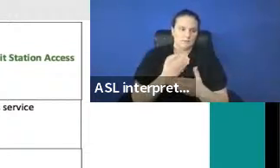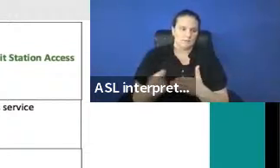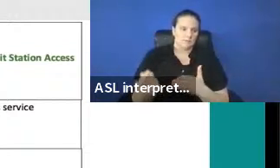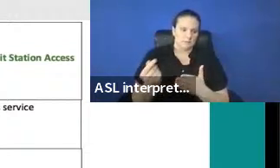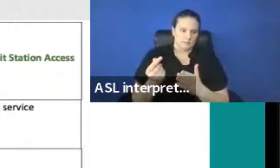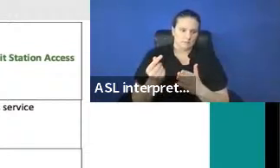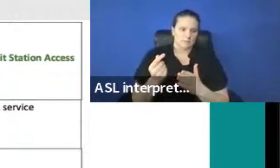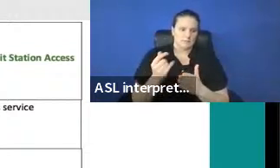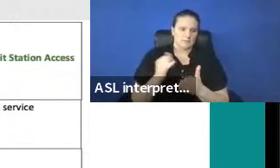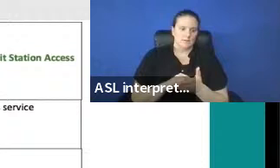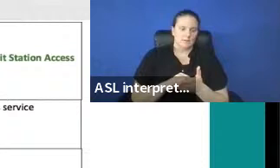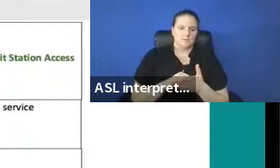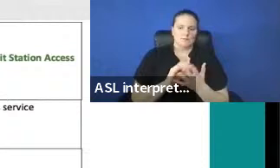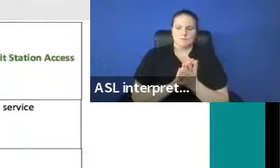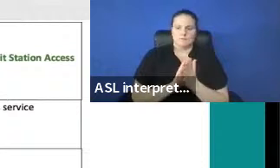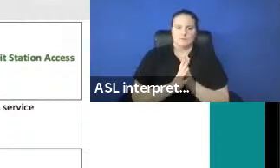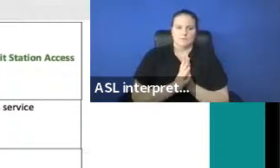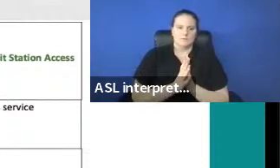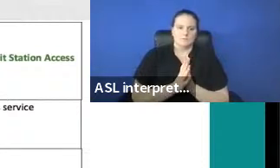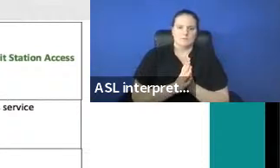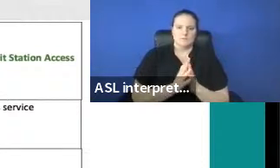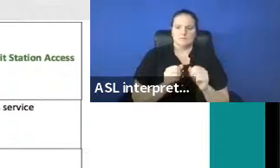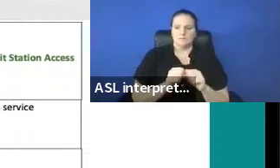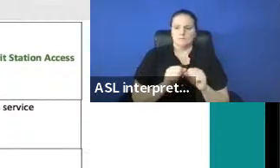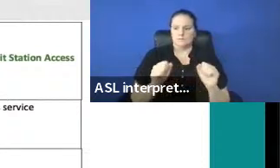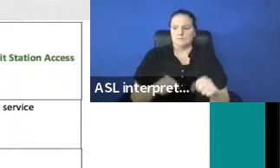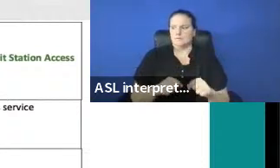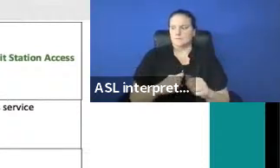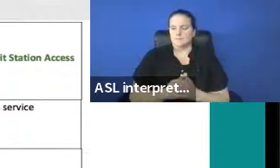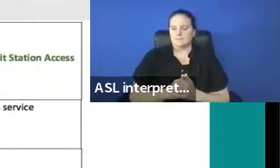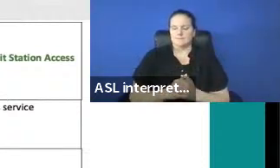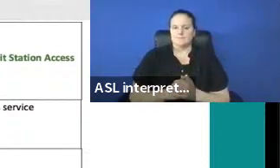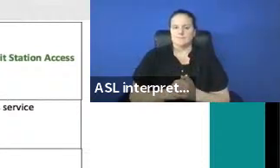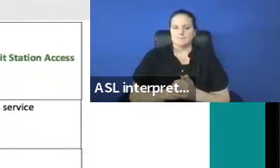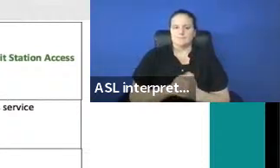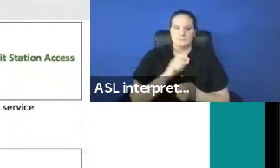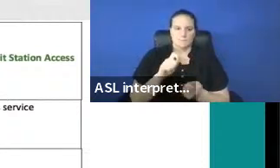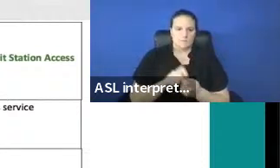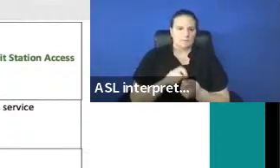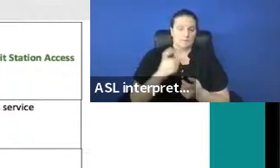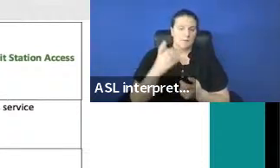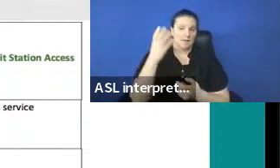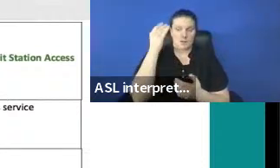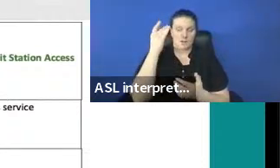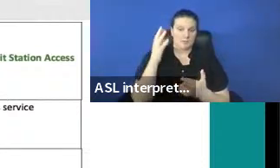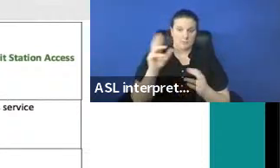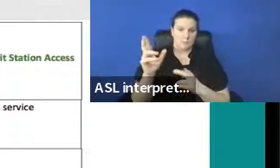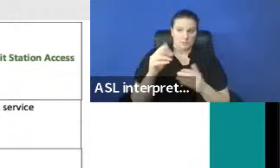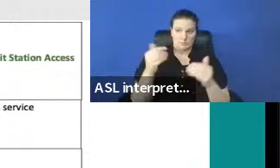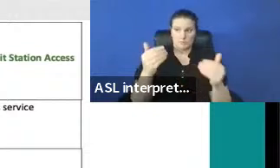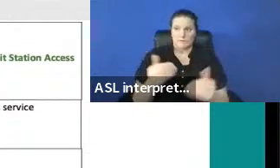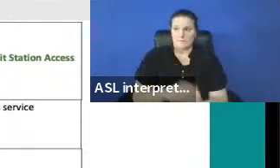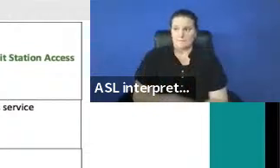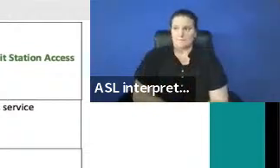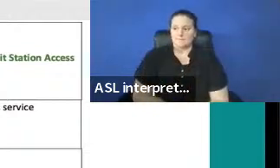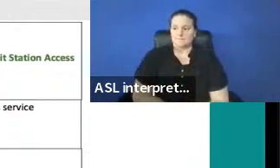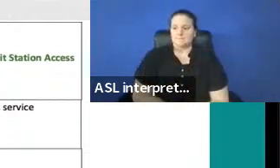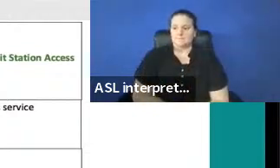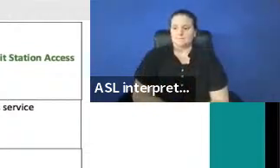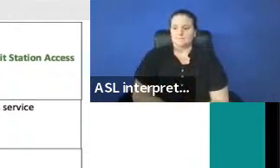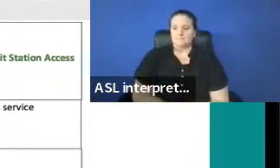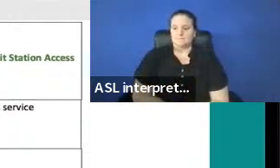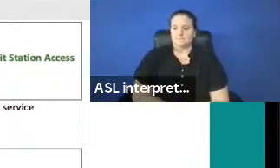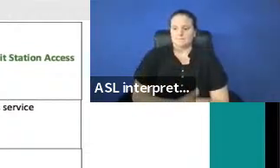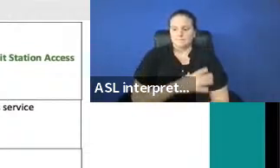traffic specific, because not everything you said was traffic specific. So that's just my thought, and I'm ready to move on. Thank